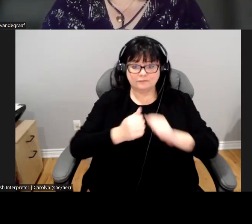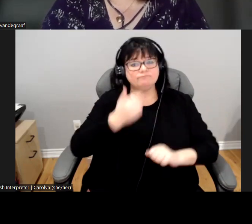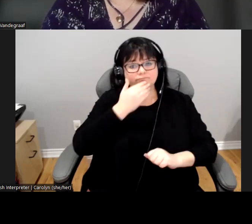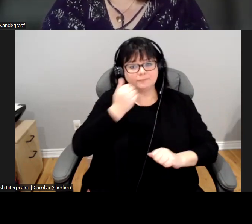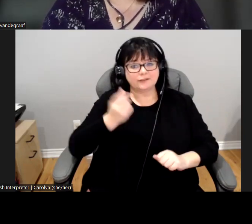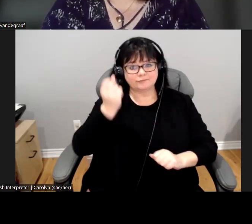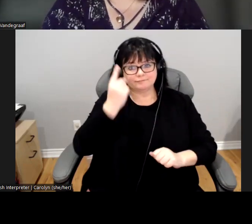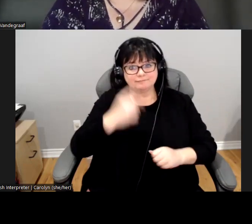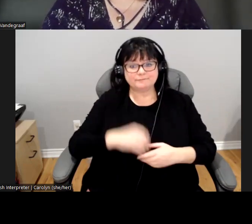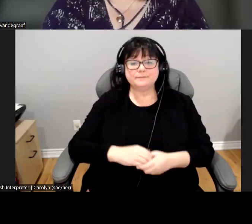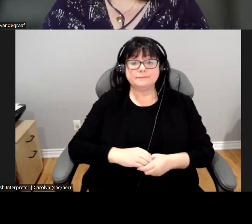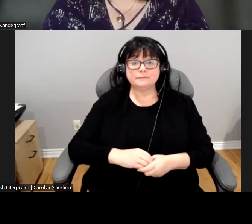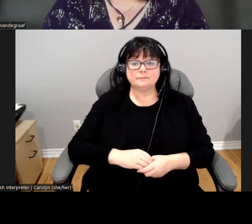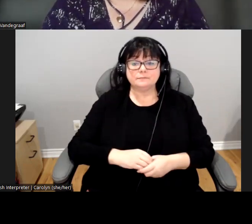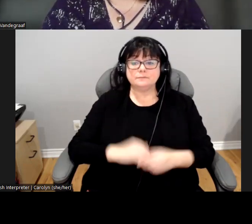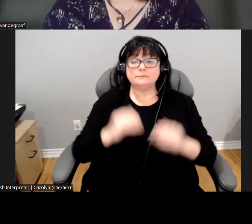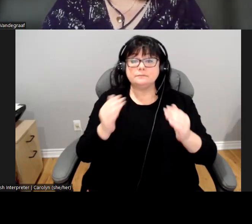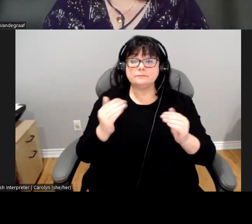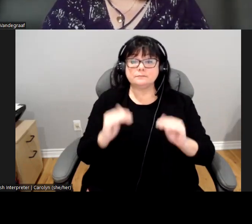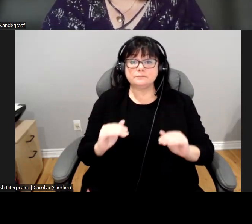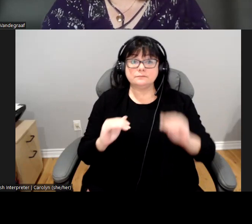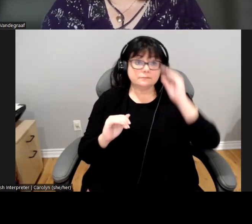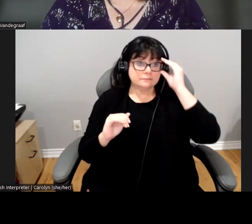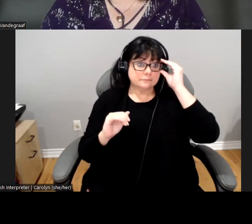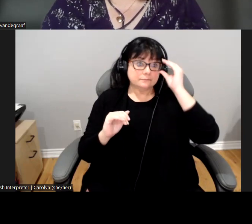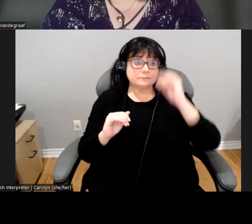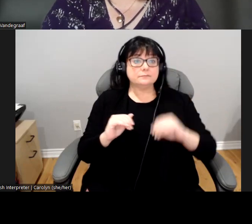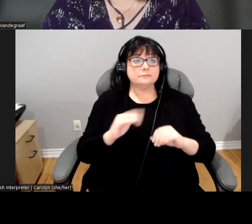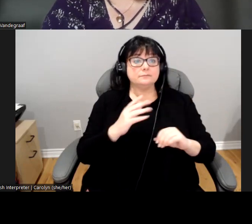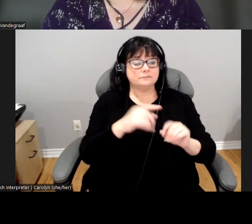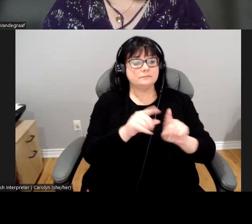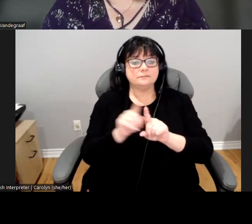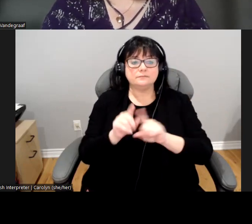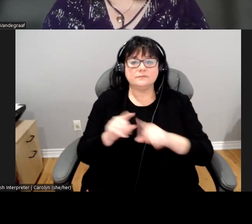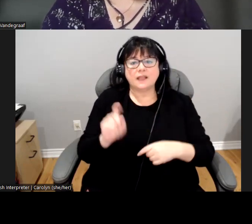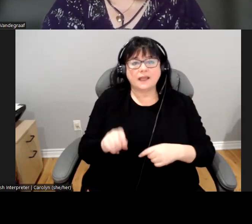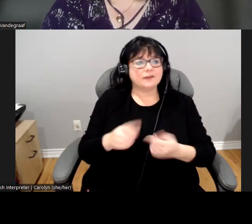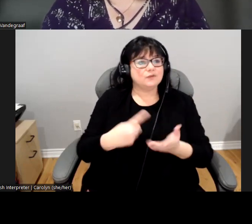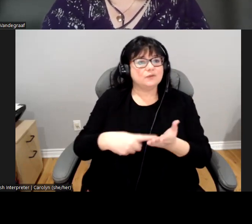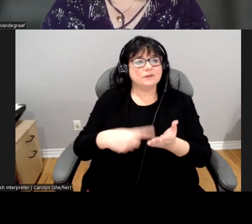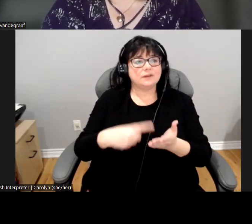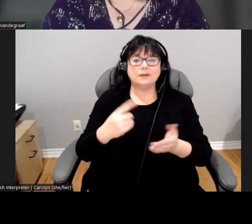set up for everybody was I definitely needed to talk about appropriate referrals. So